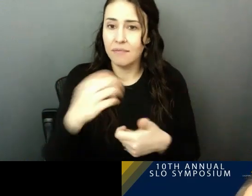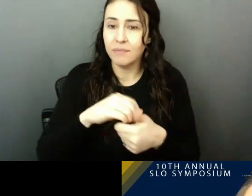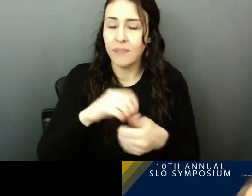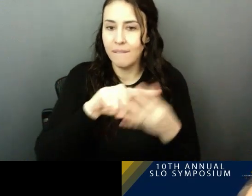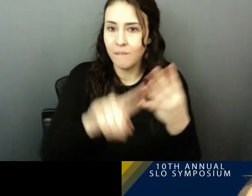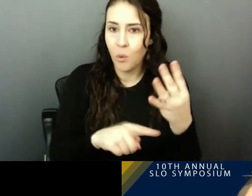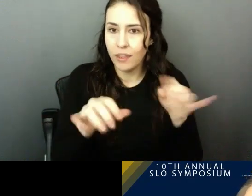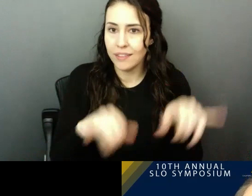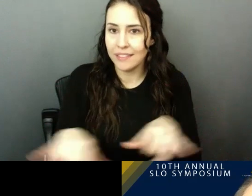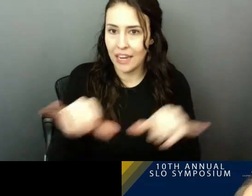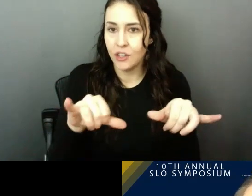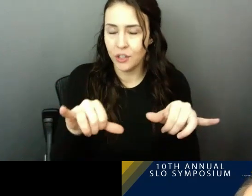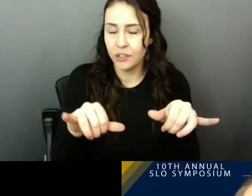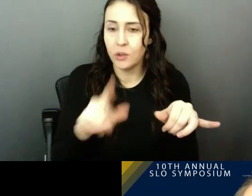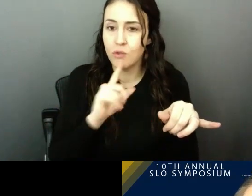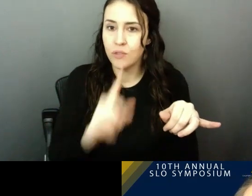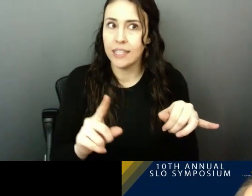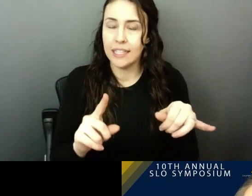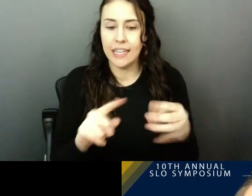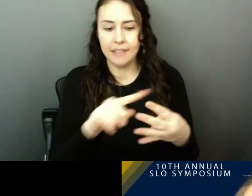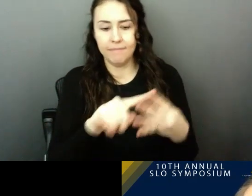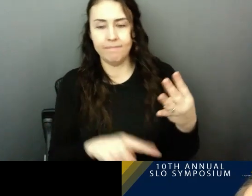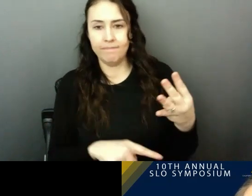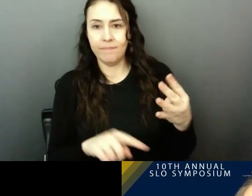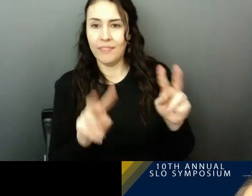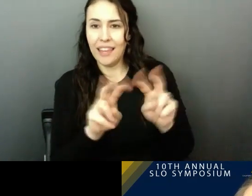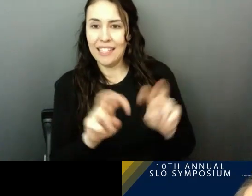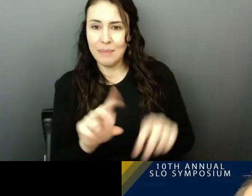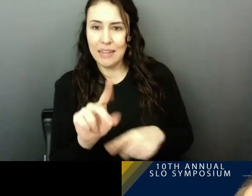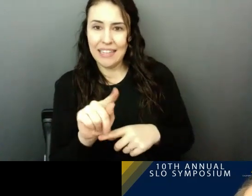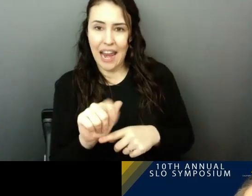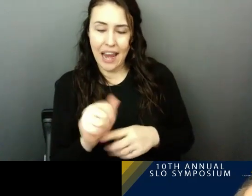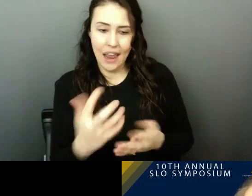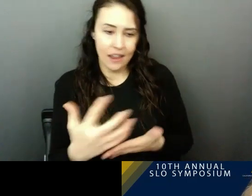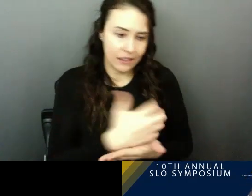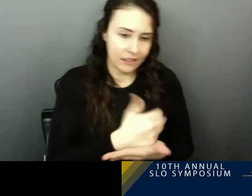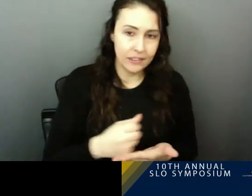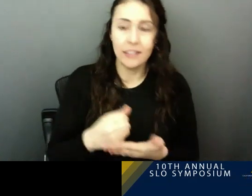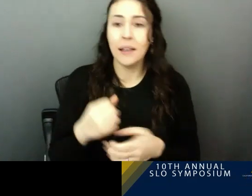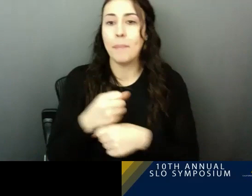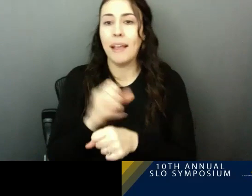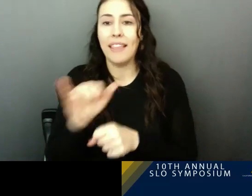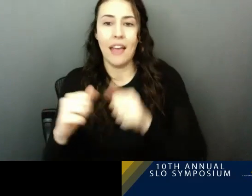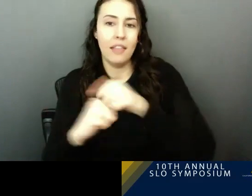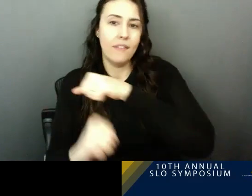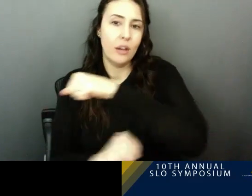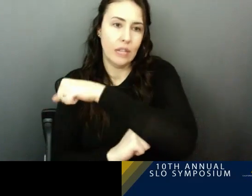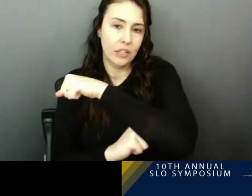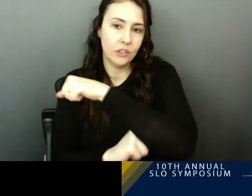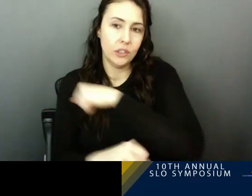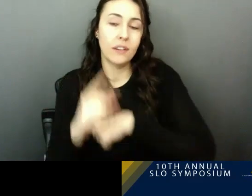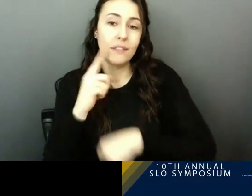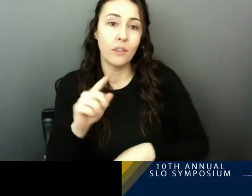it's really taking those assessment data and making them the foundation